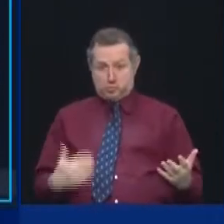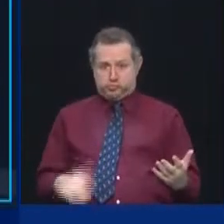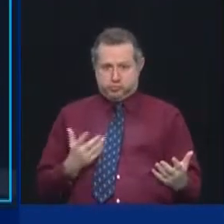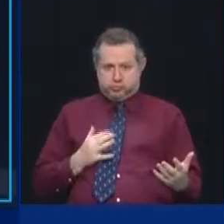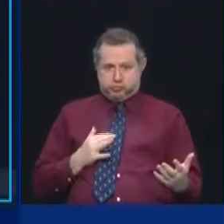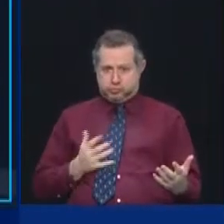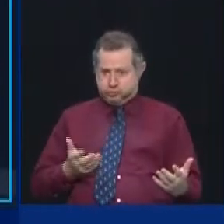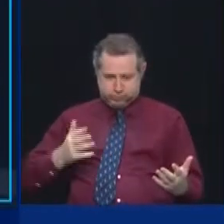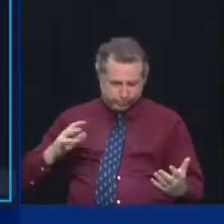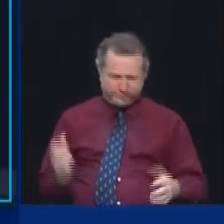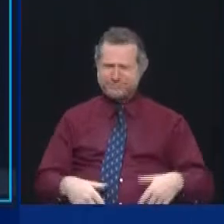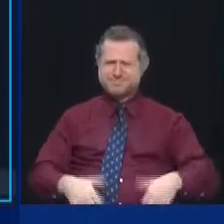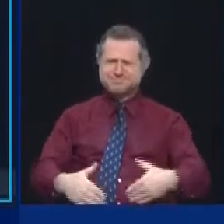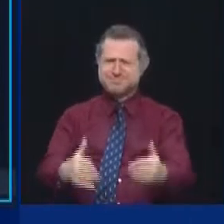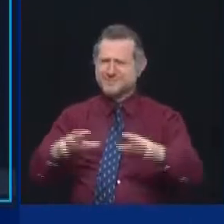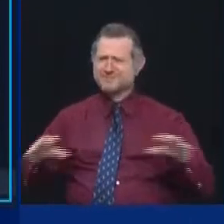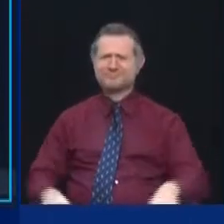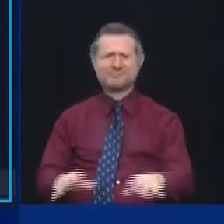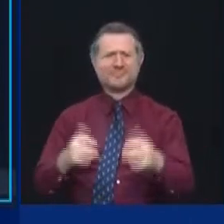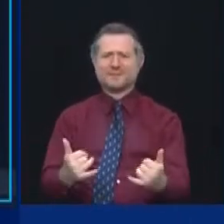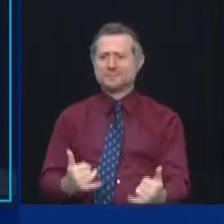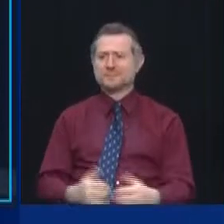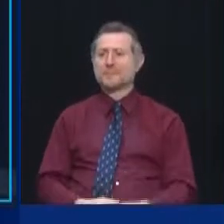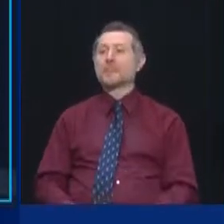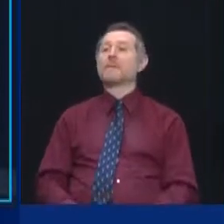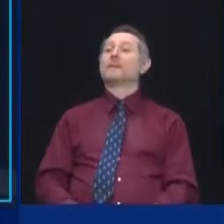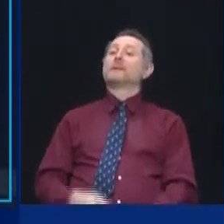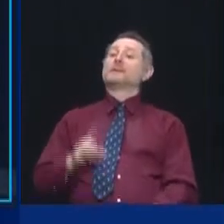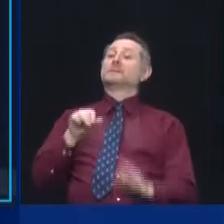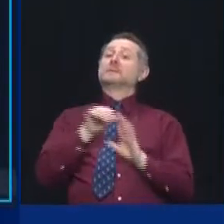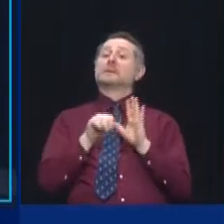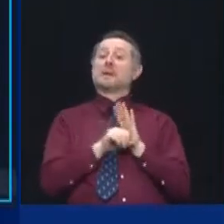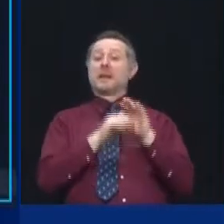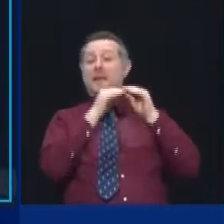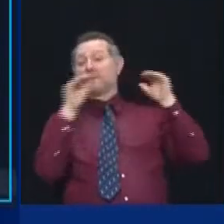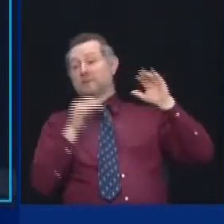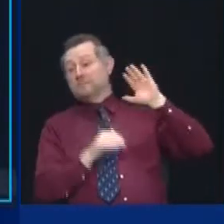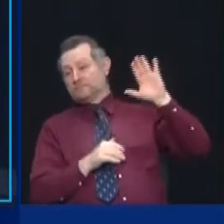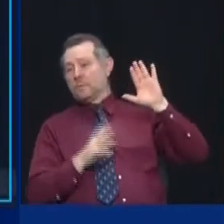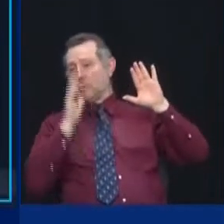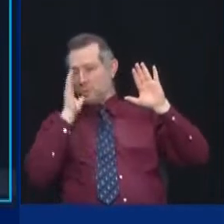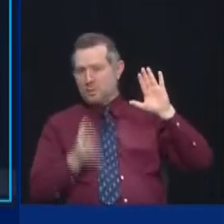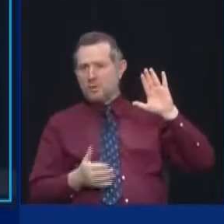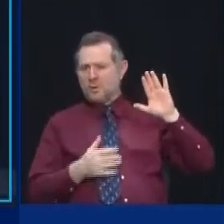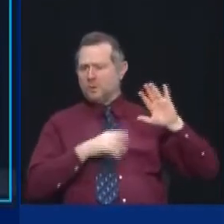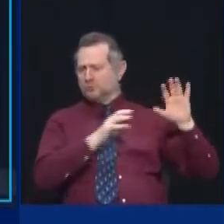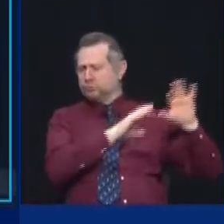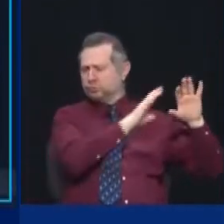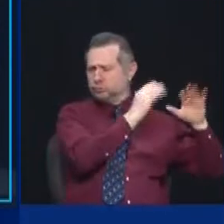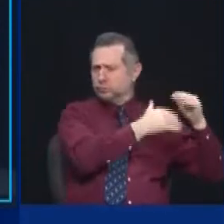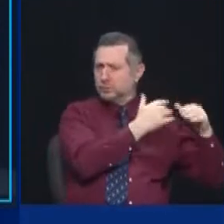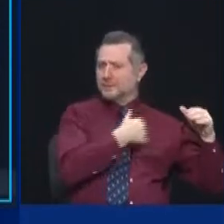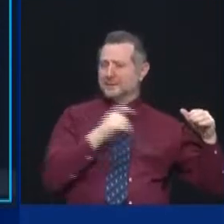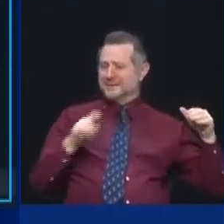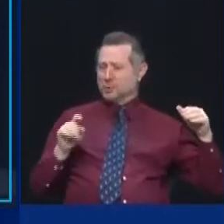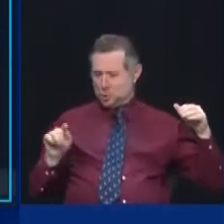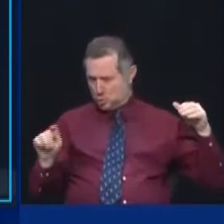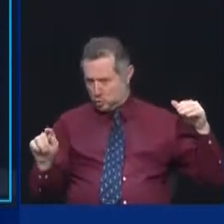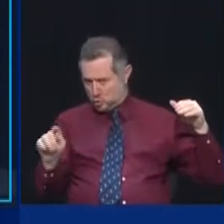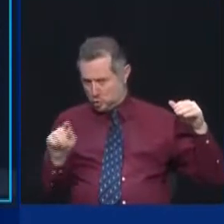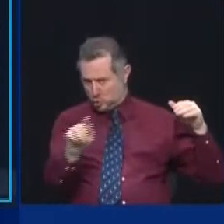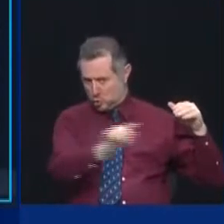happen. And that's what we're focusing on. People ask all the time, well, what is New York going to be like post-COVID? What